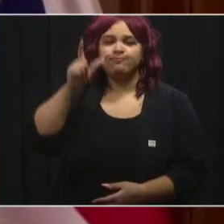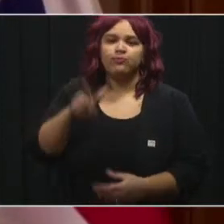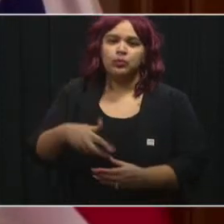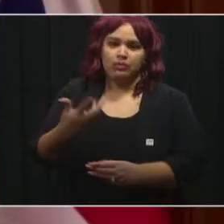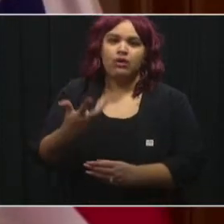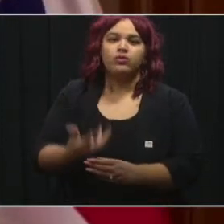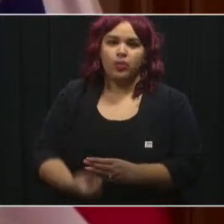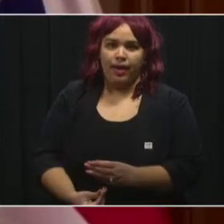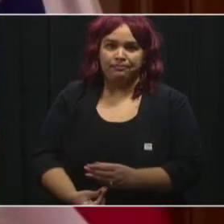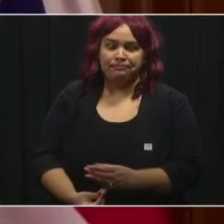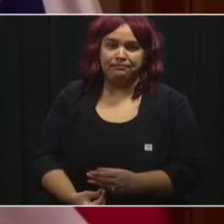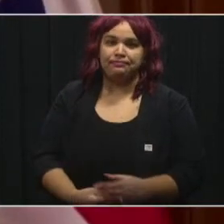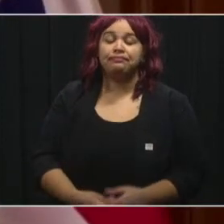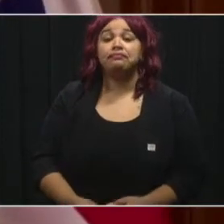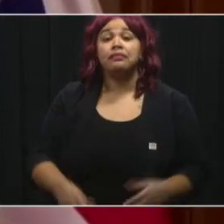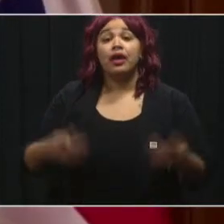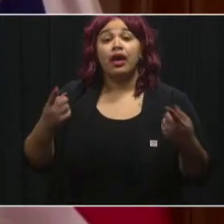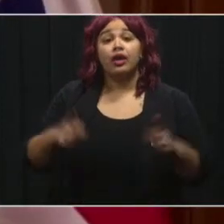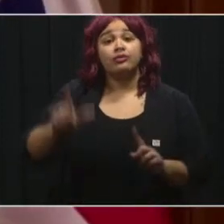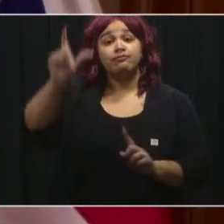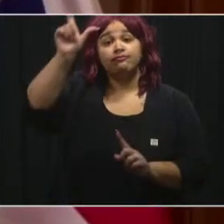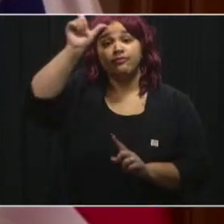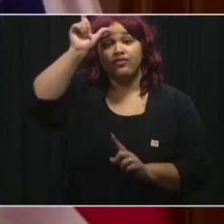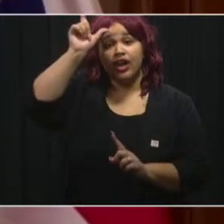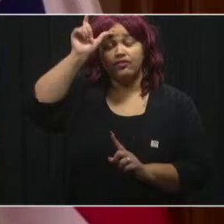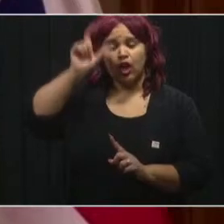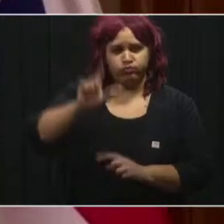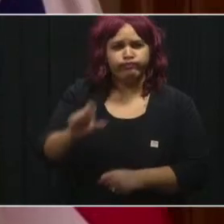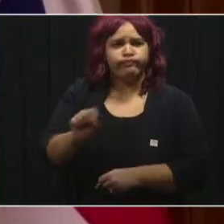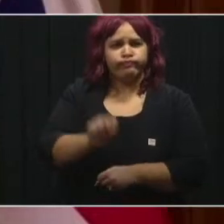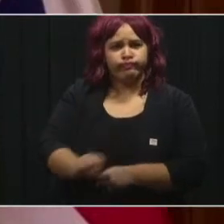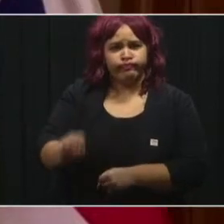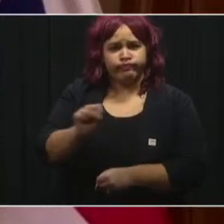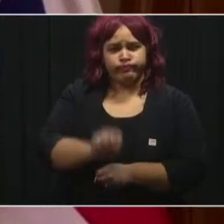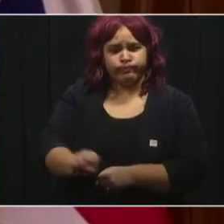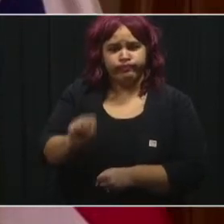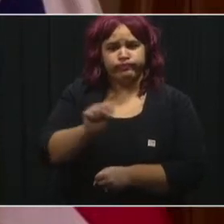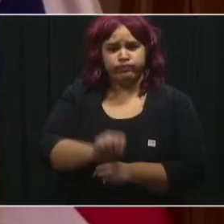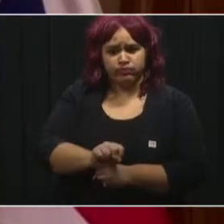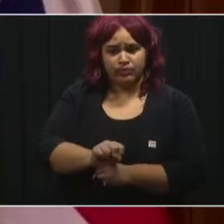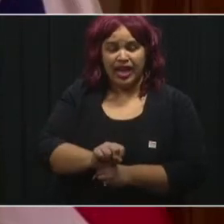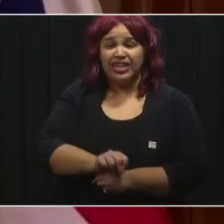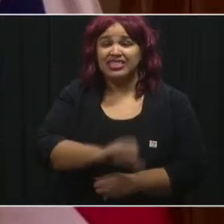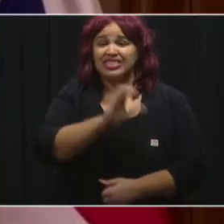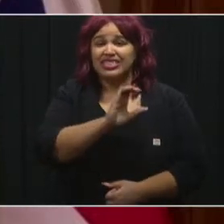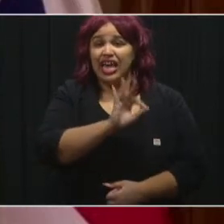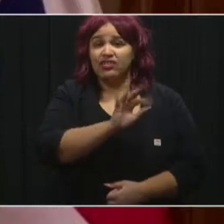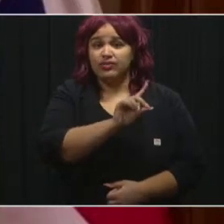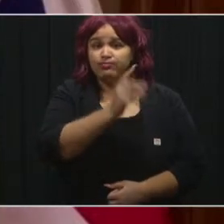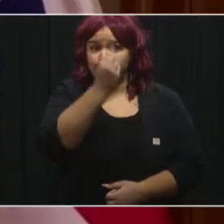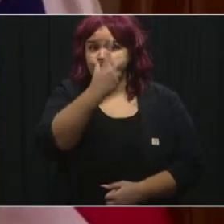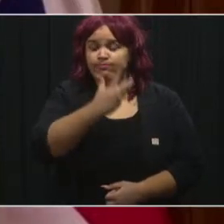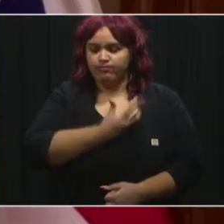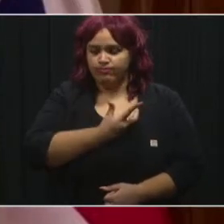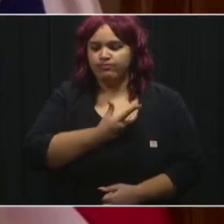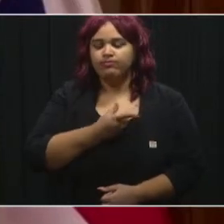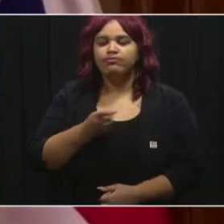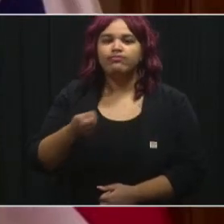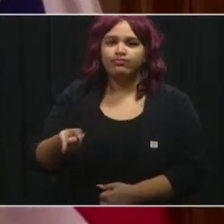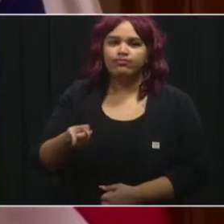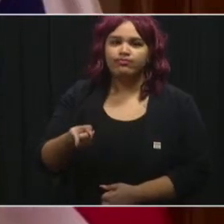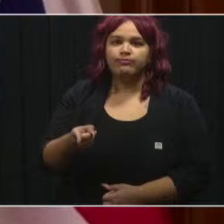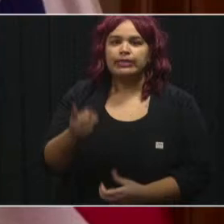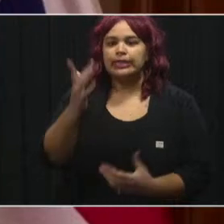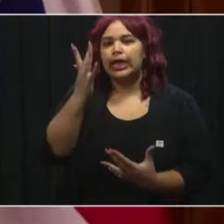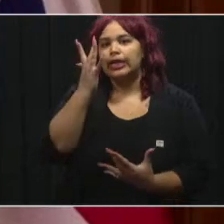who was working in the line of duty, according to CFD. He has passed away. What are your thoughts on mandatory requirements